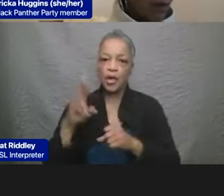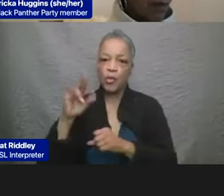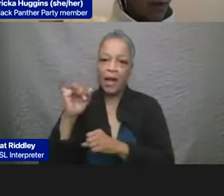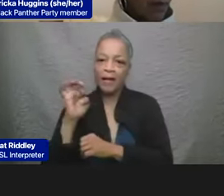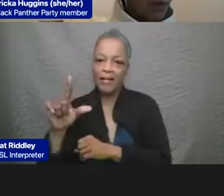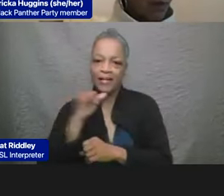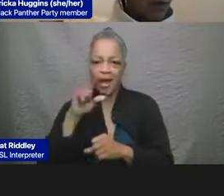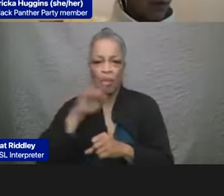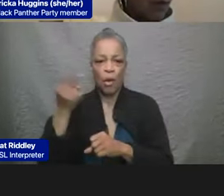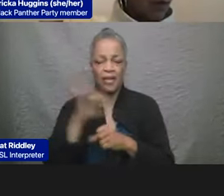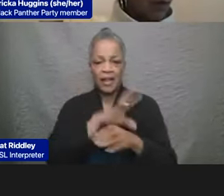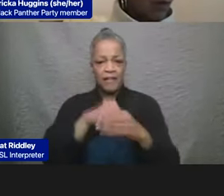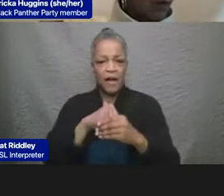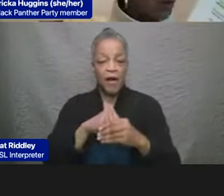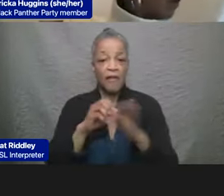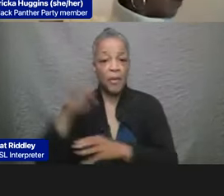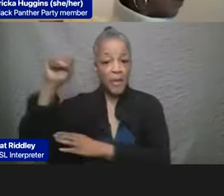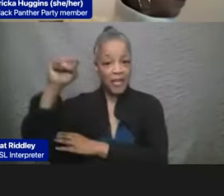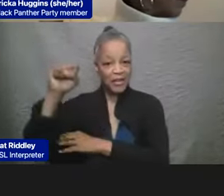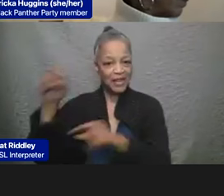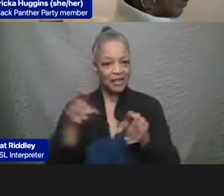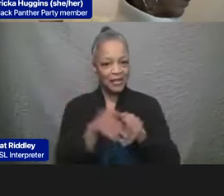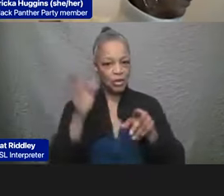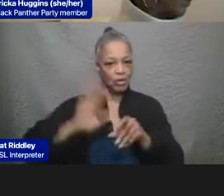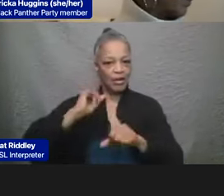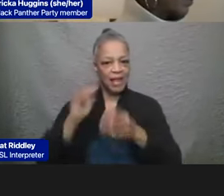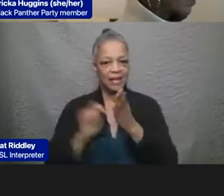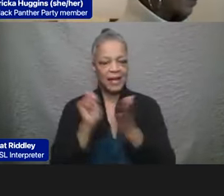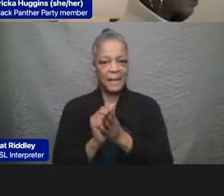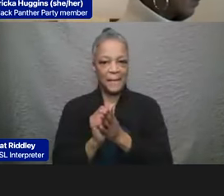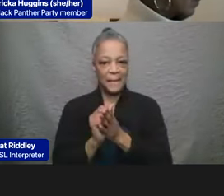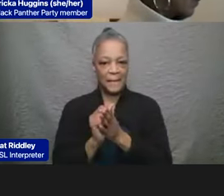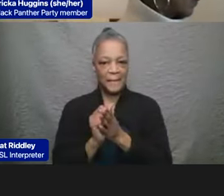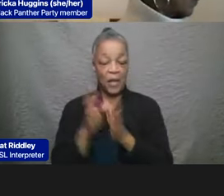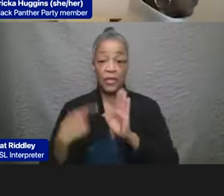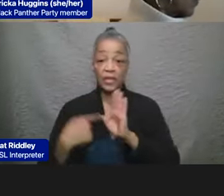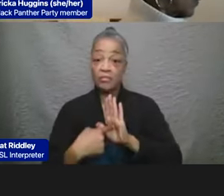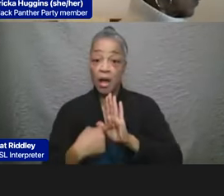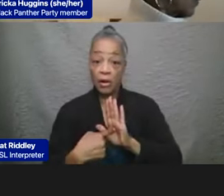involved the Panthers at the time. In this model,